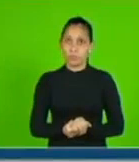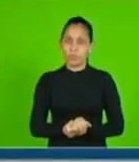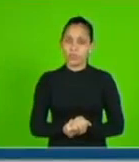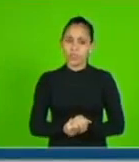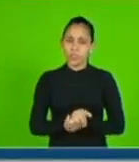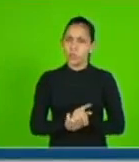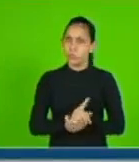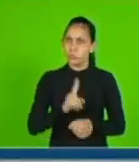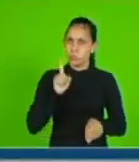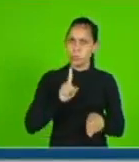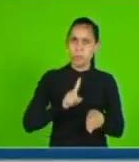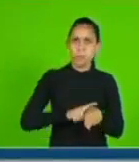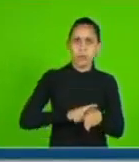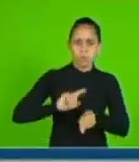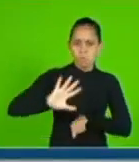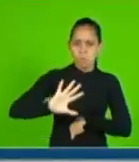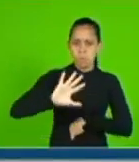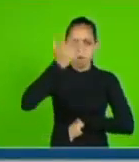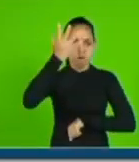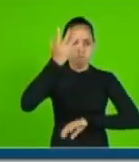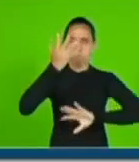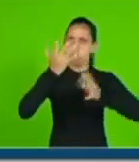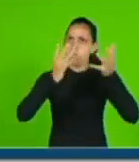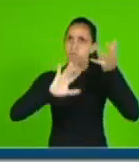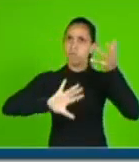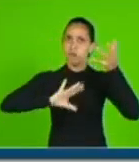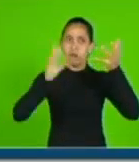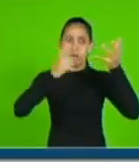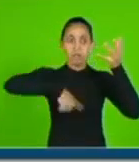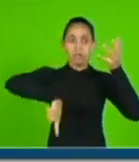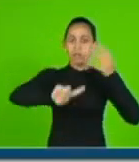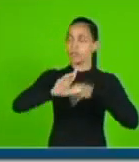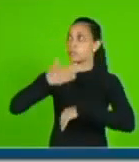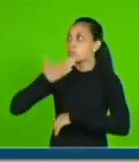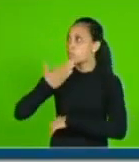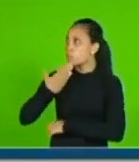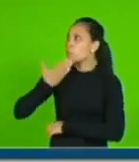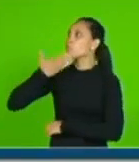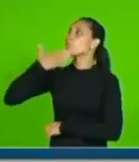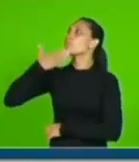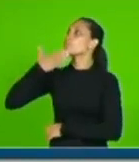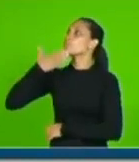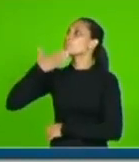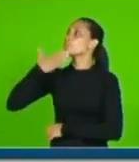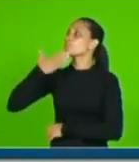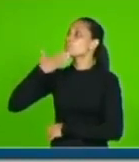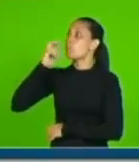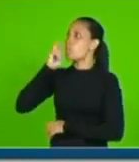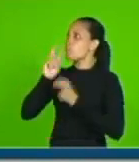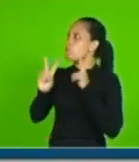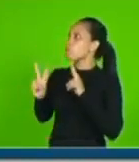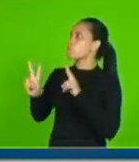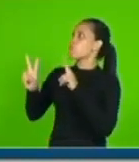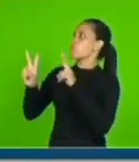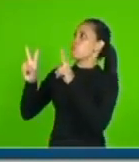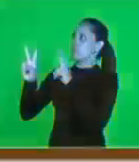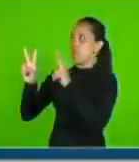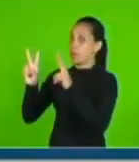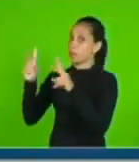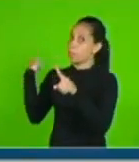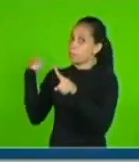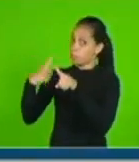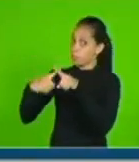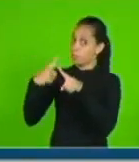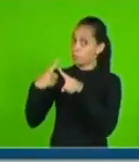Now, when these things begin to happen, look up and lift up your heads,